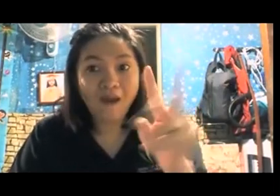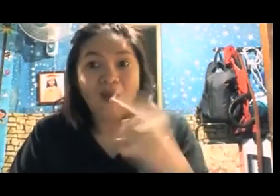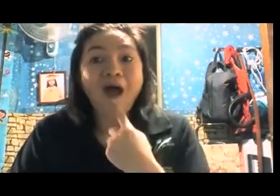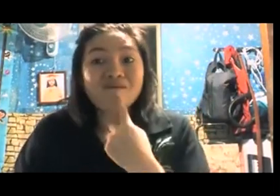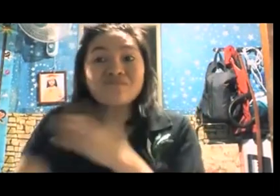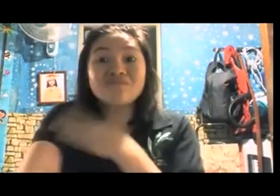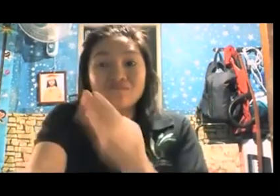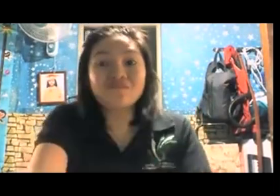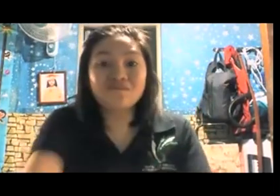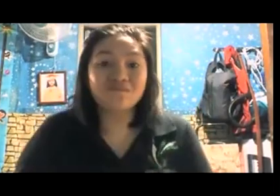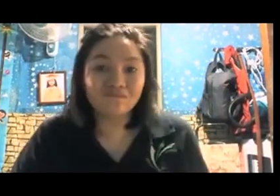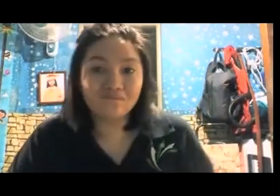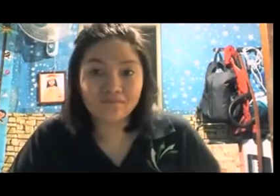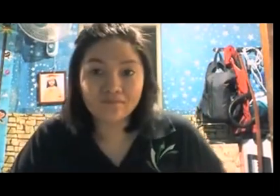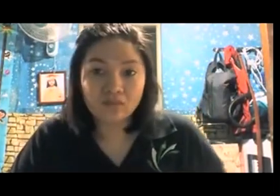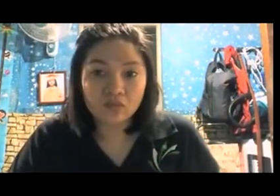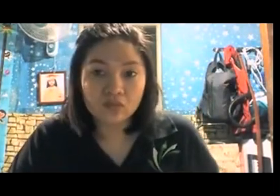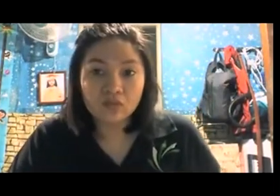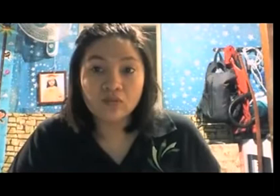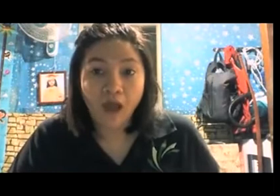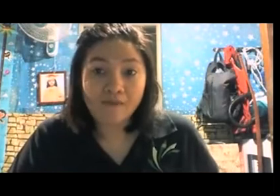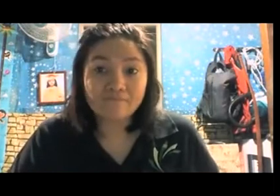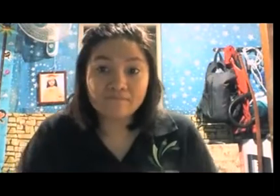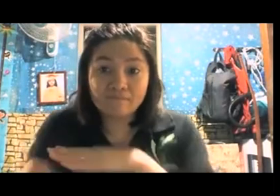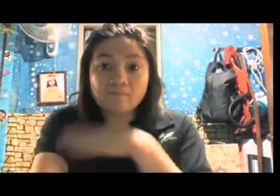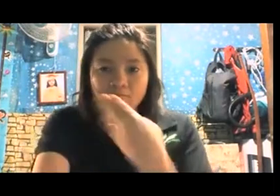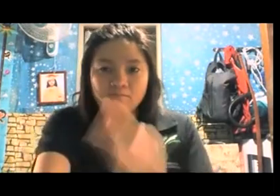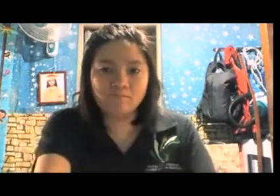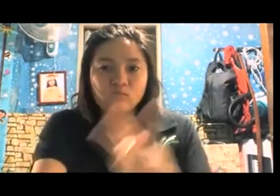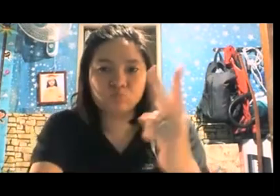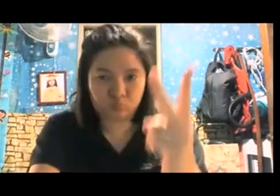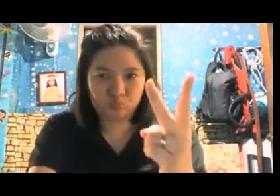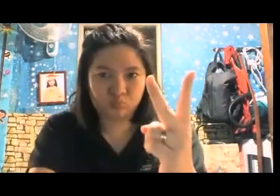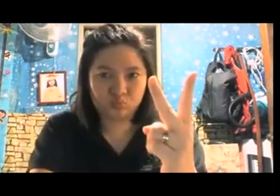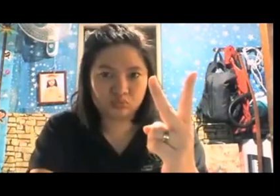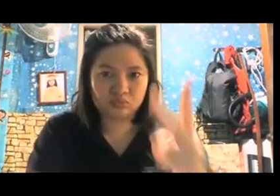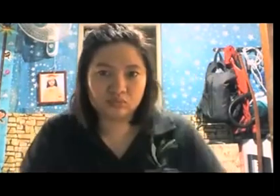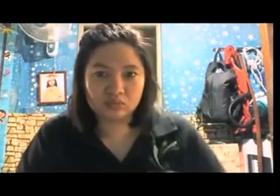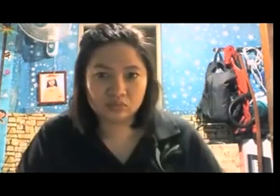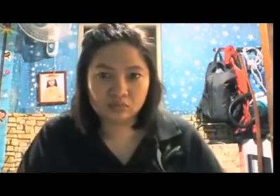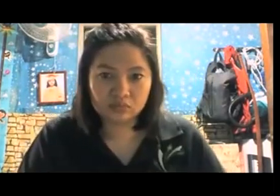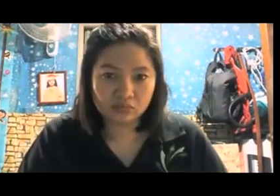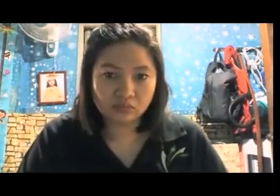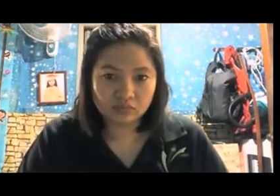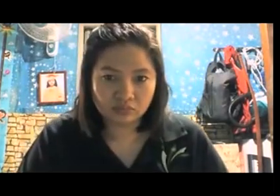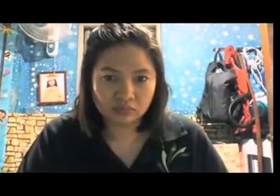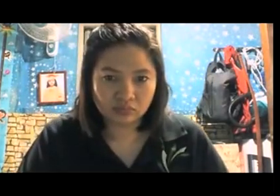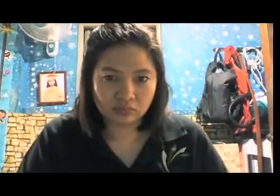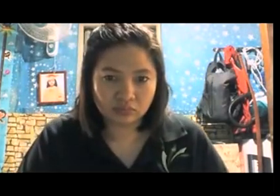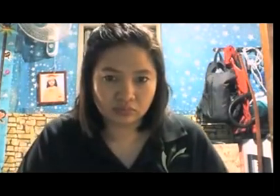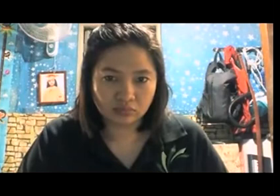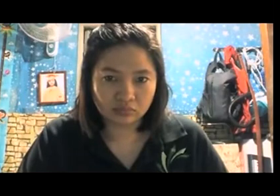the two of us have NMS two. Okay.